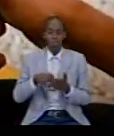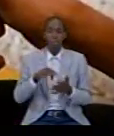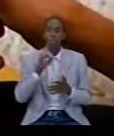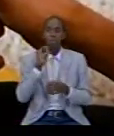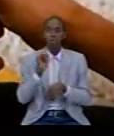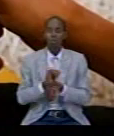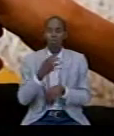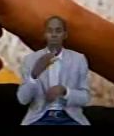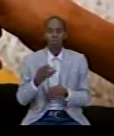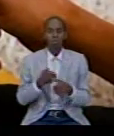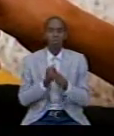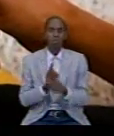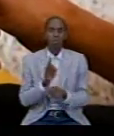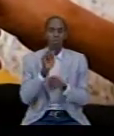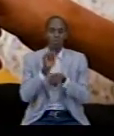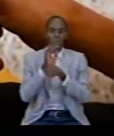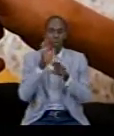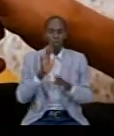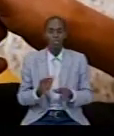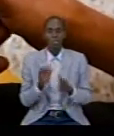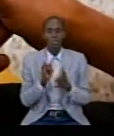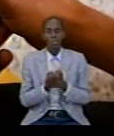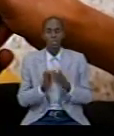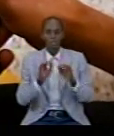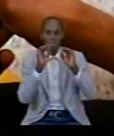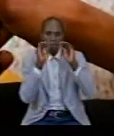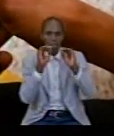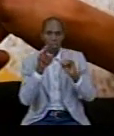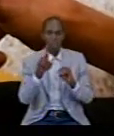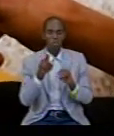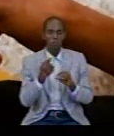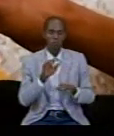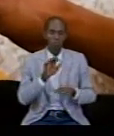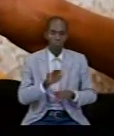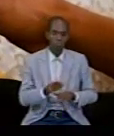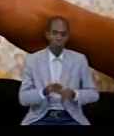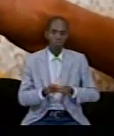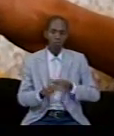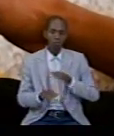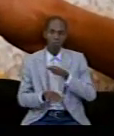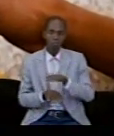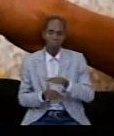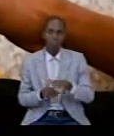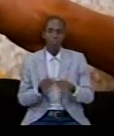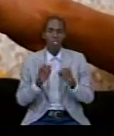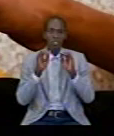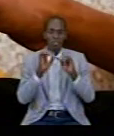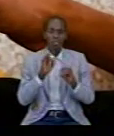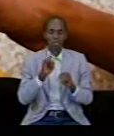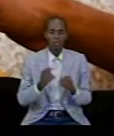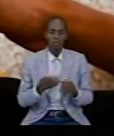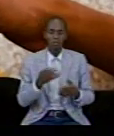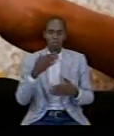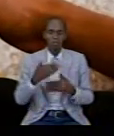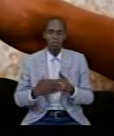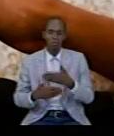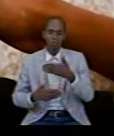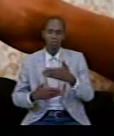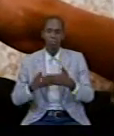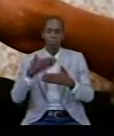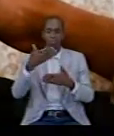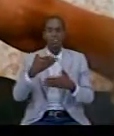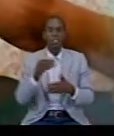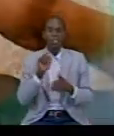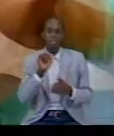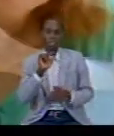now teach them step by step. Teach them precept upon precept. Teach them a little